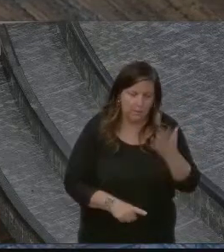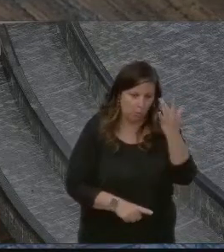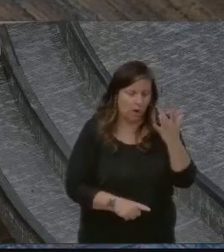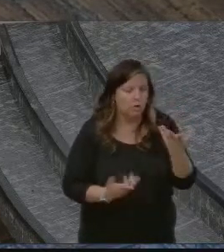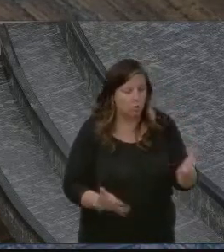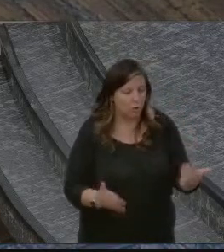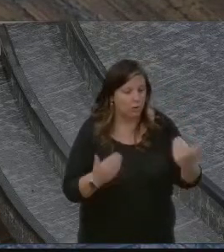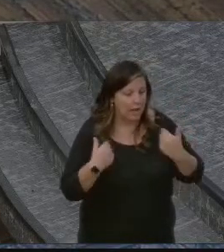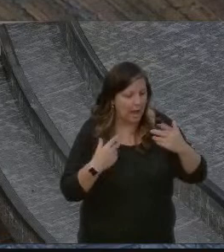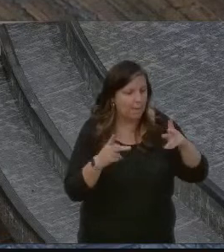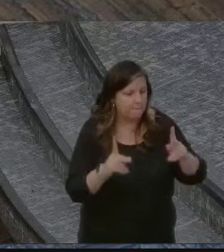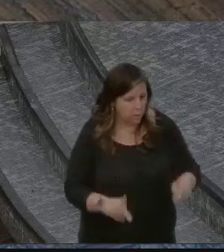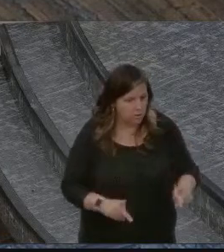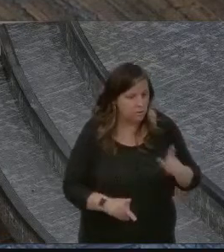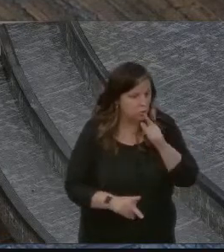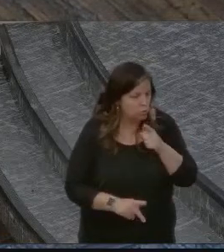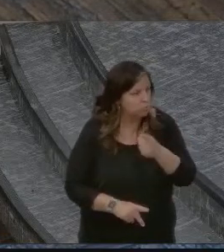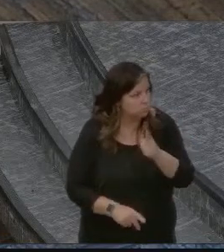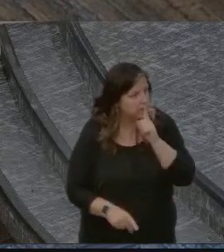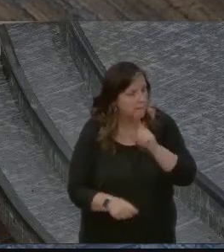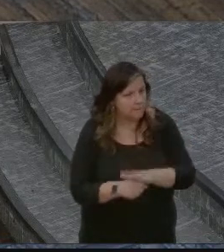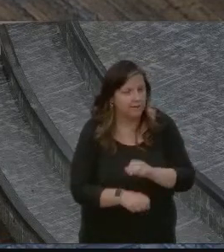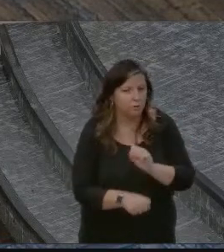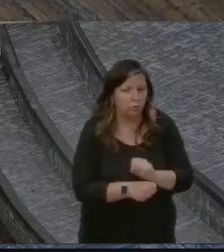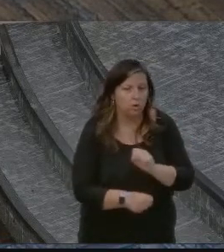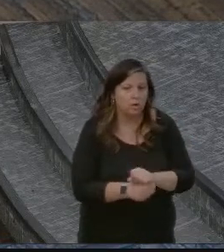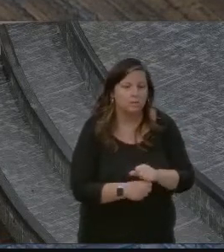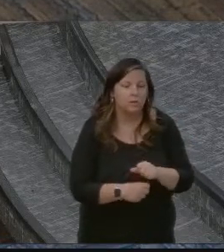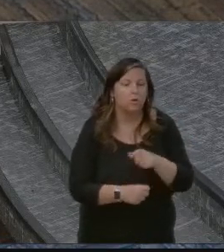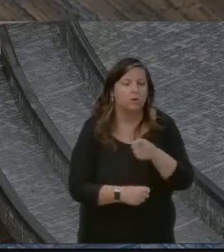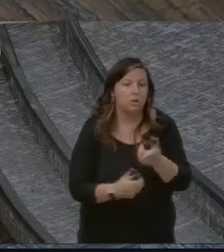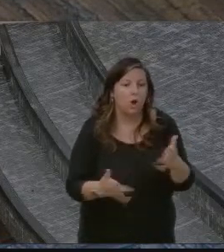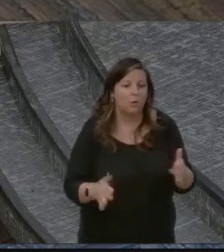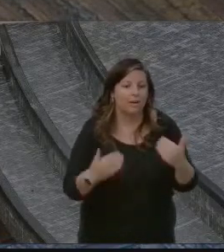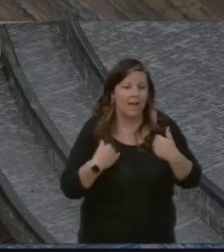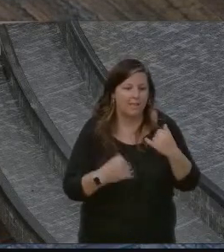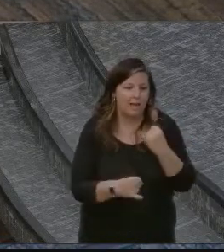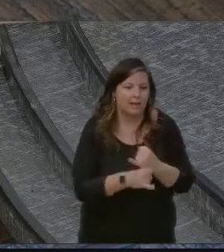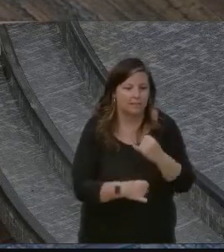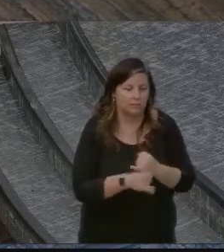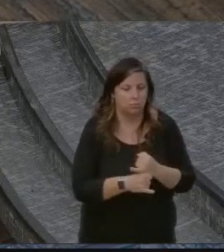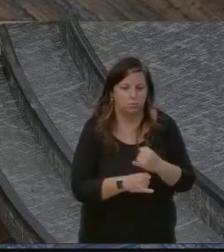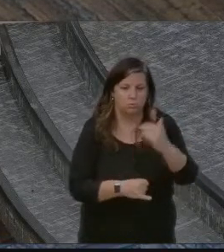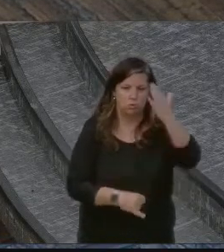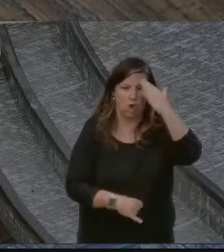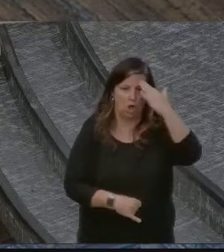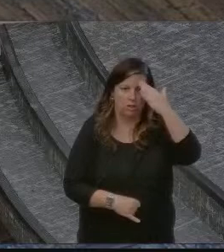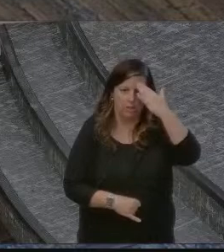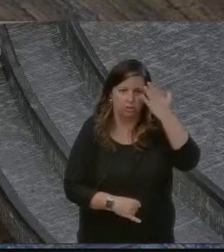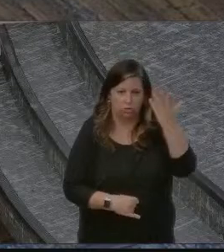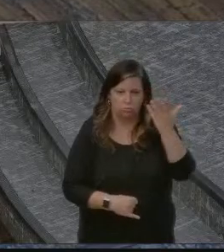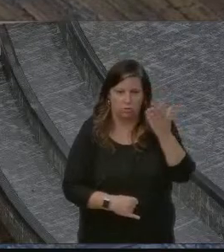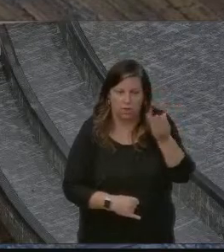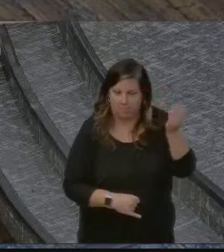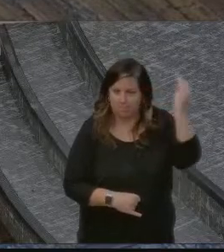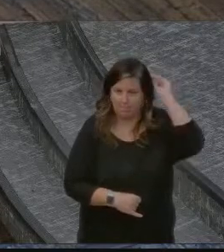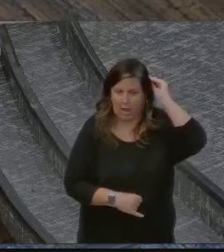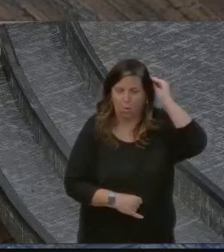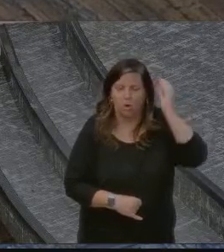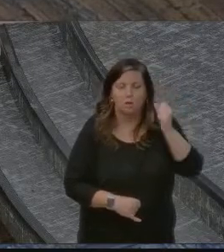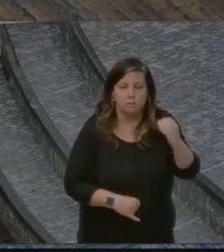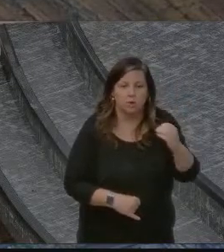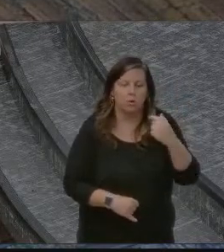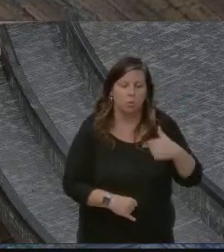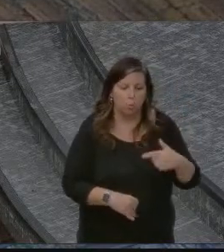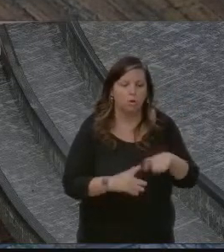institutional knowledge. So this report will be available, and we're starting to build momentum. I think in the 5 or so years that